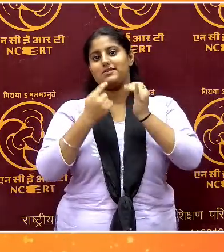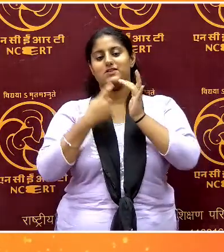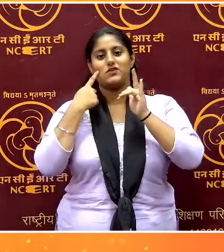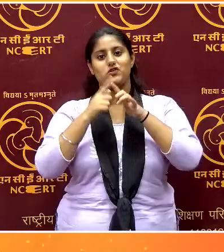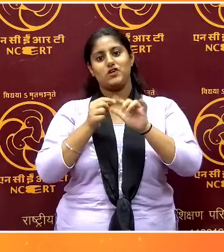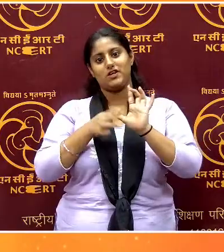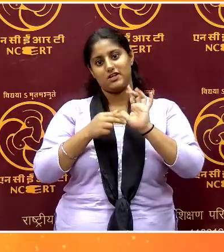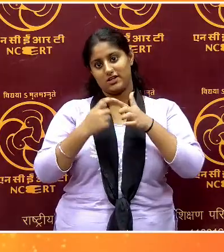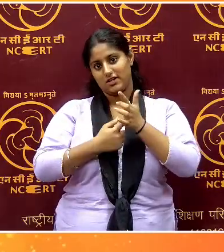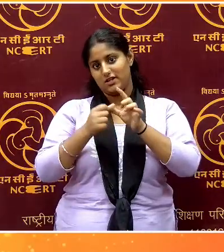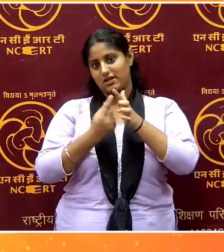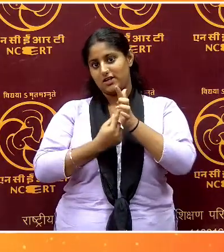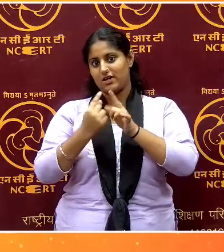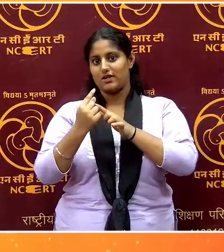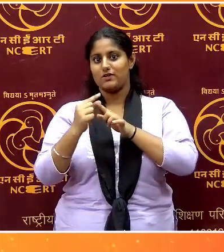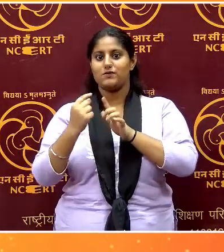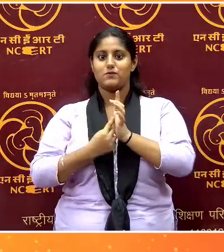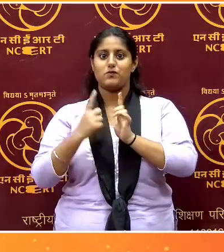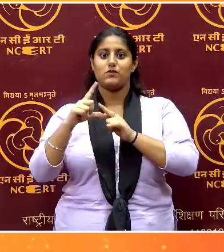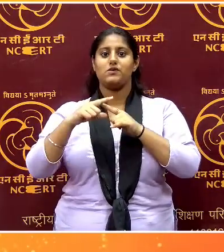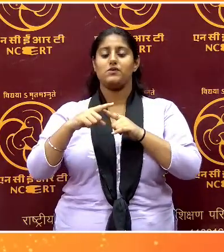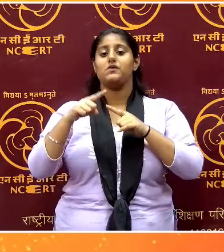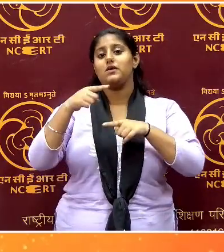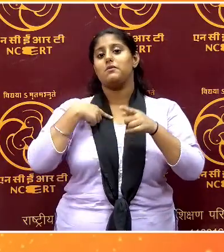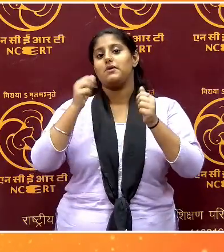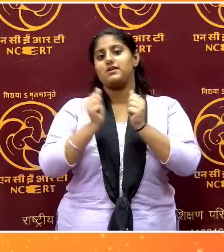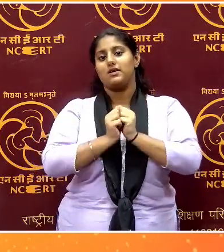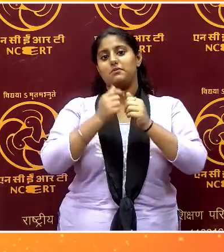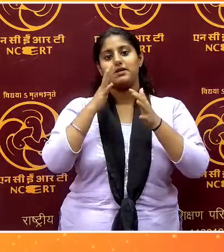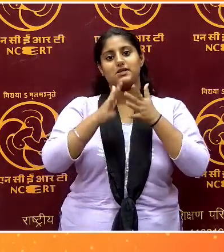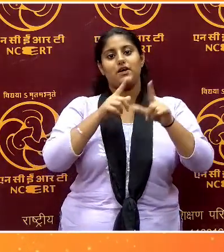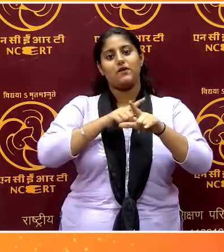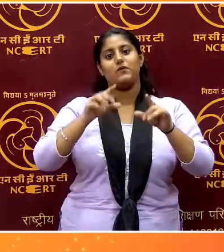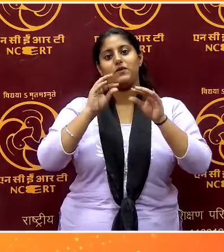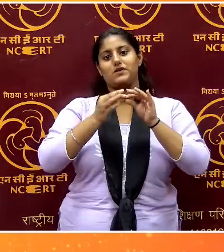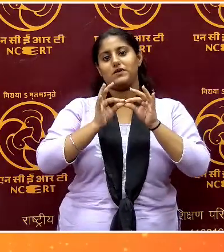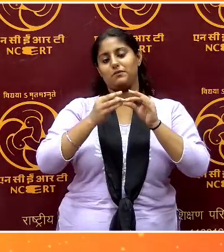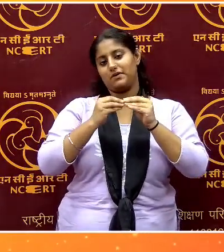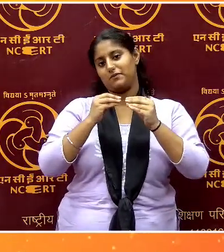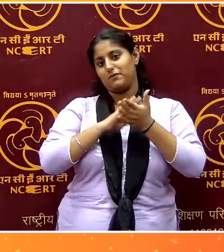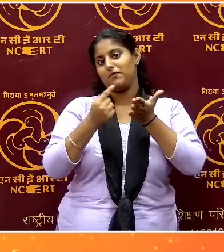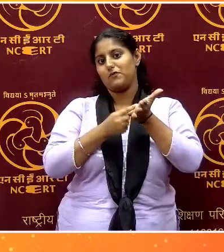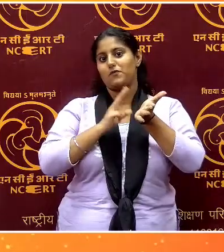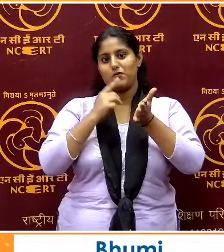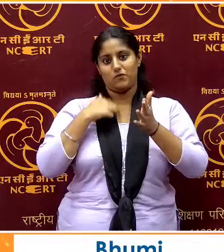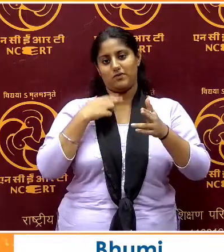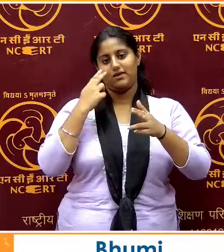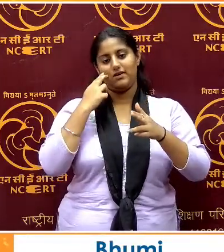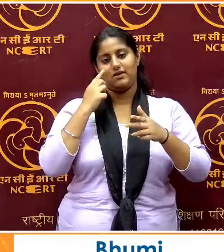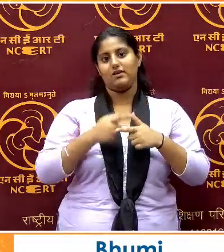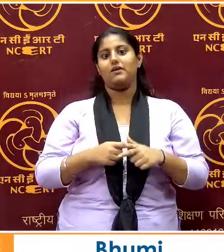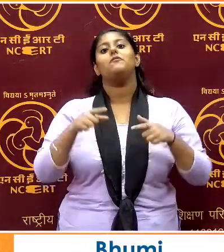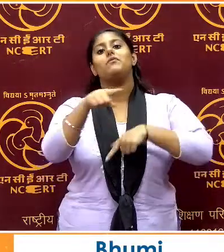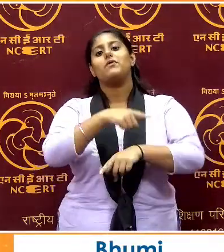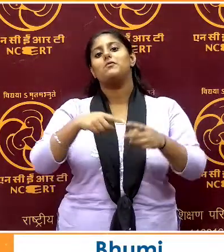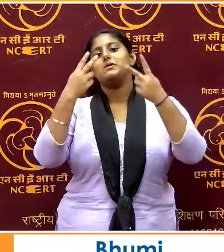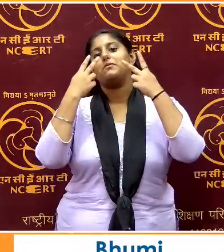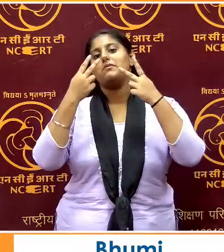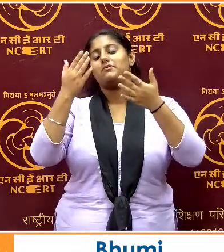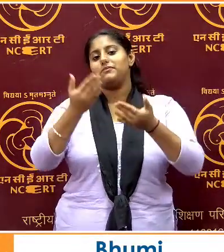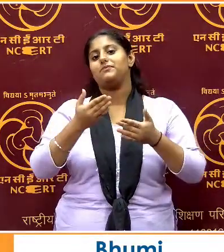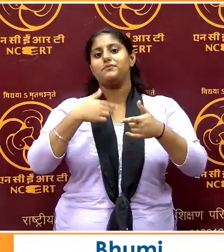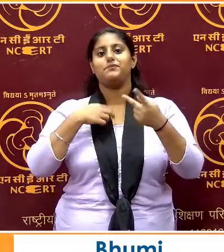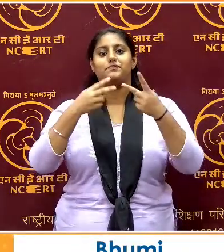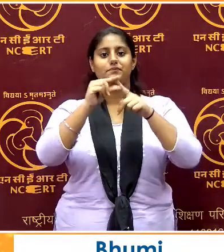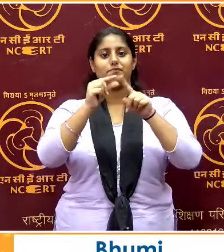Rajput. Here we are also joined by sign language interpreter Bhumi. Bhumi, warm welcome. You all are watching us on